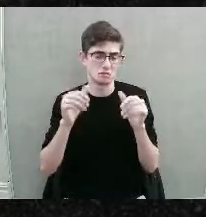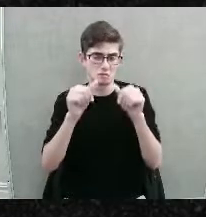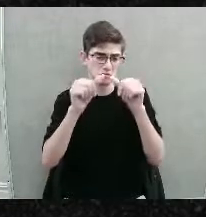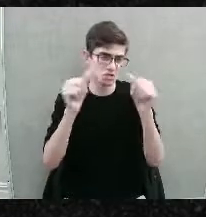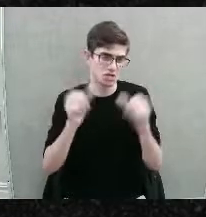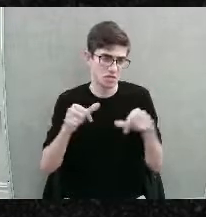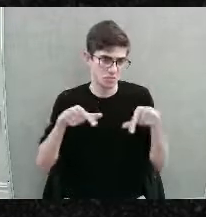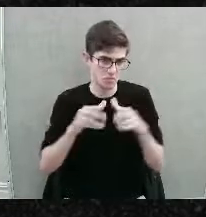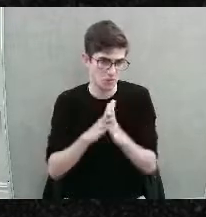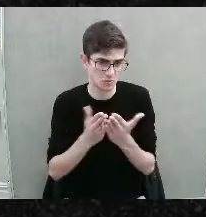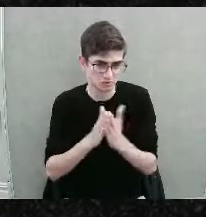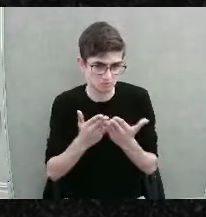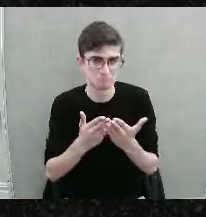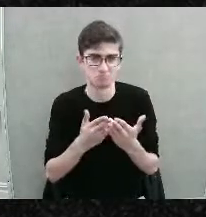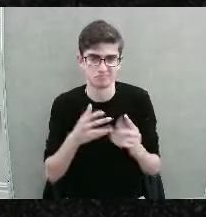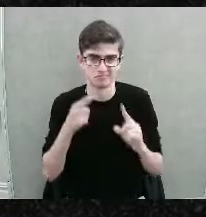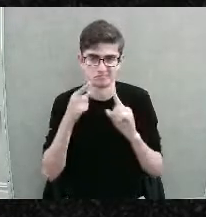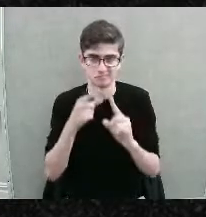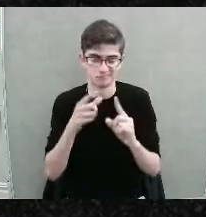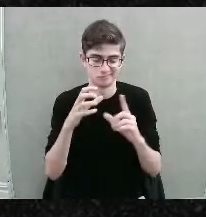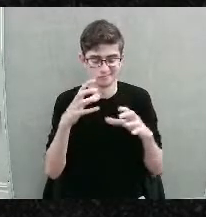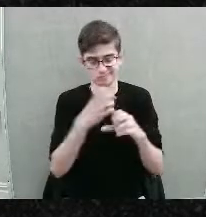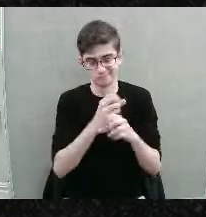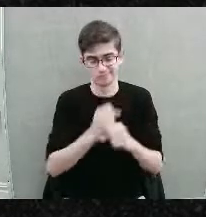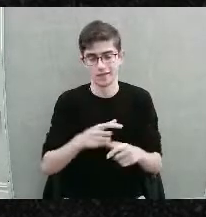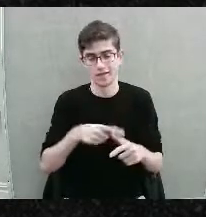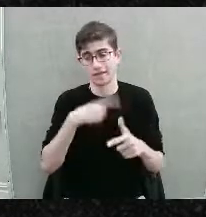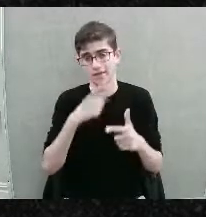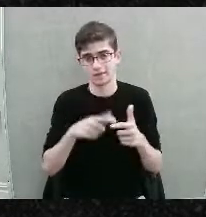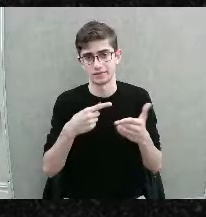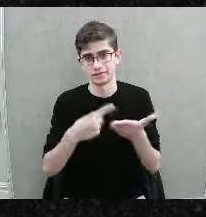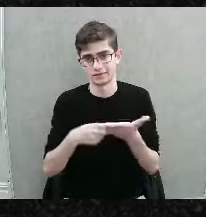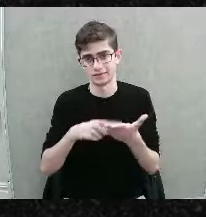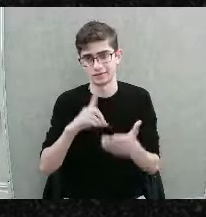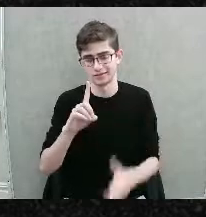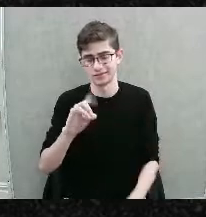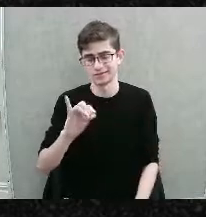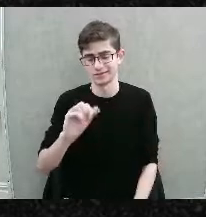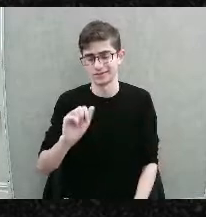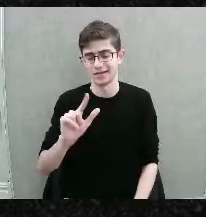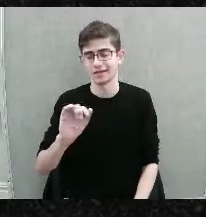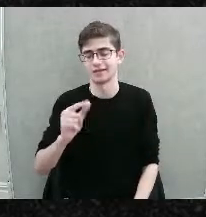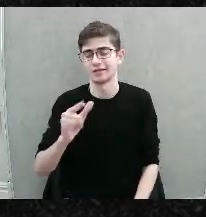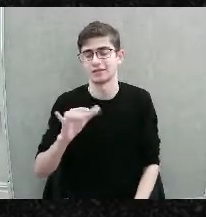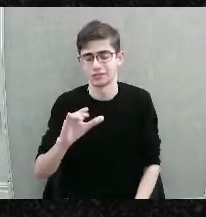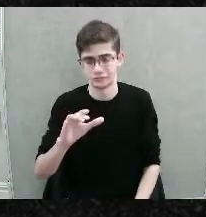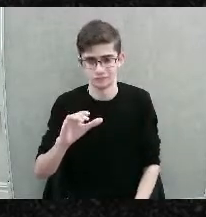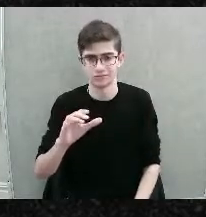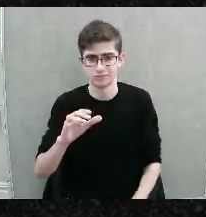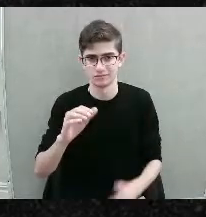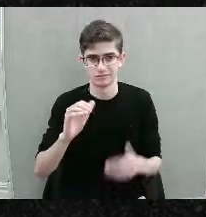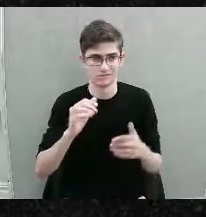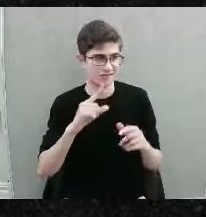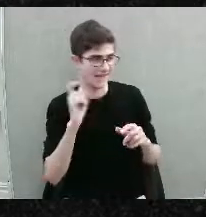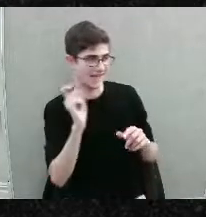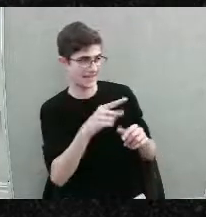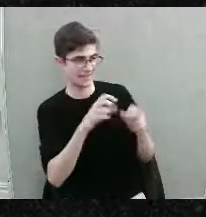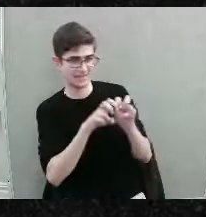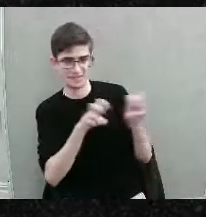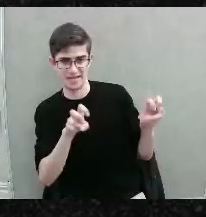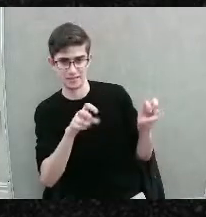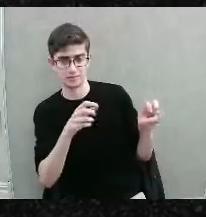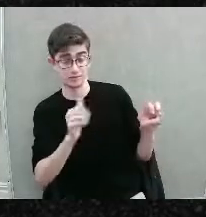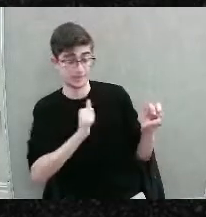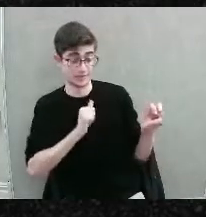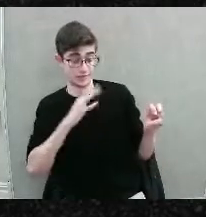of this book. And then we're going to go into the dialogic part of the event. We're going to pose some questions to the panelists, which we'll all answer,